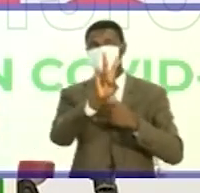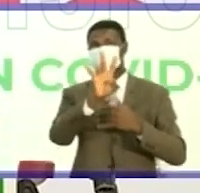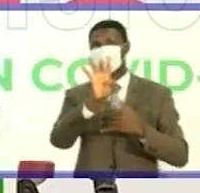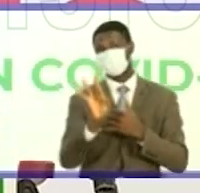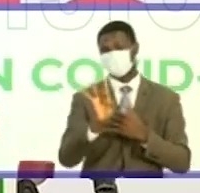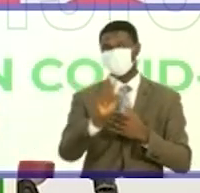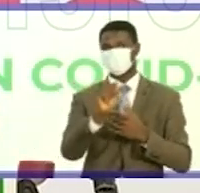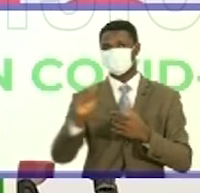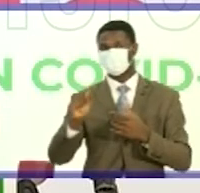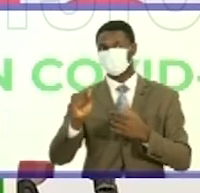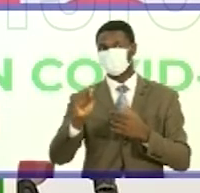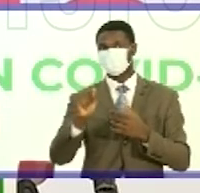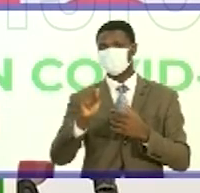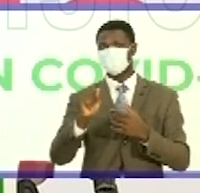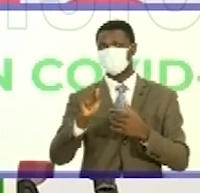28, 2020,